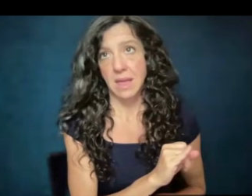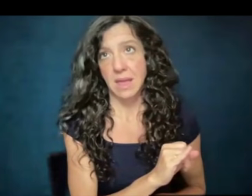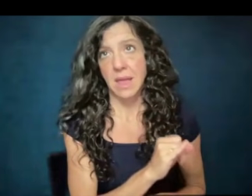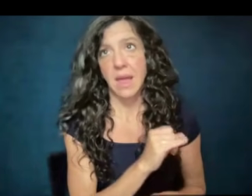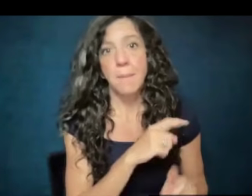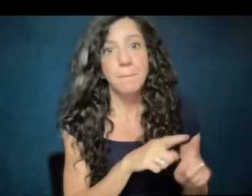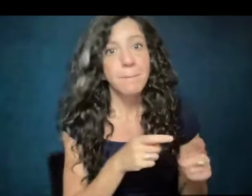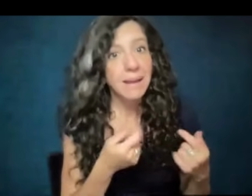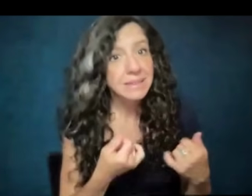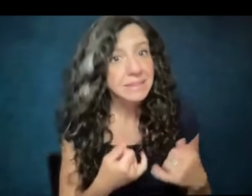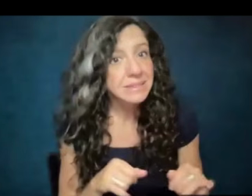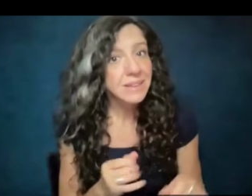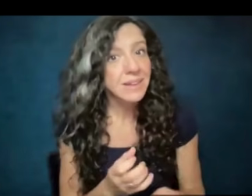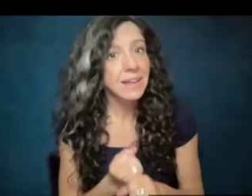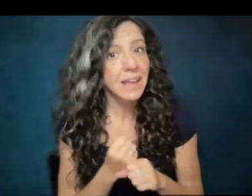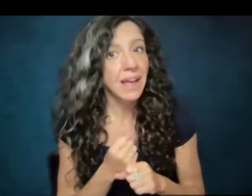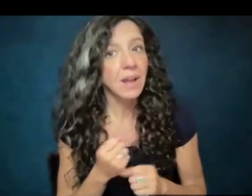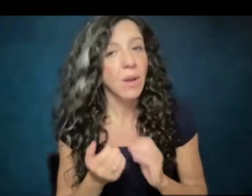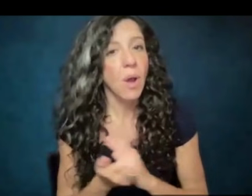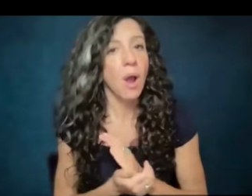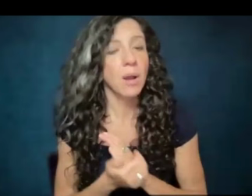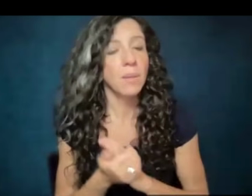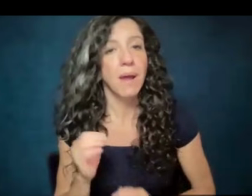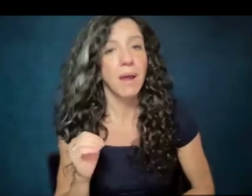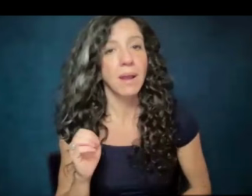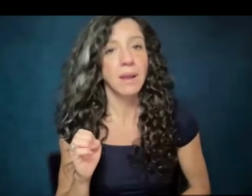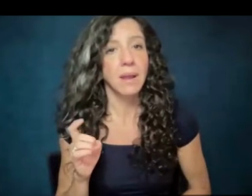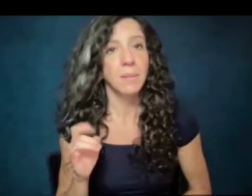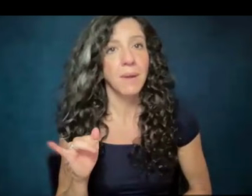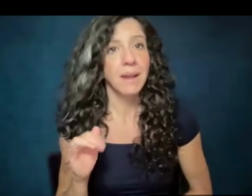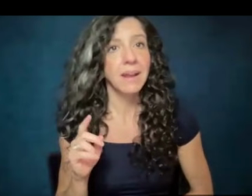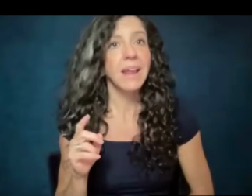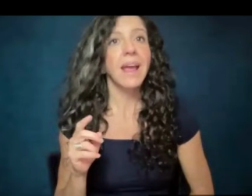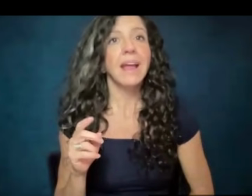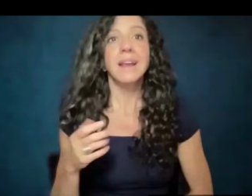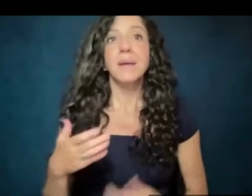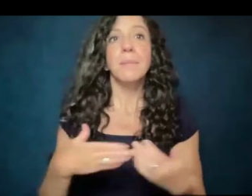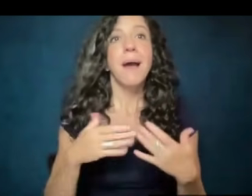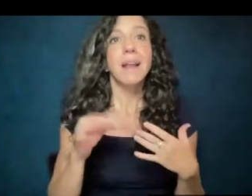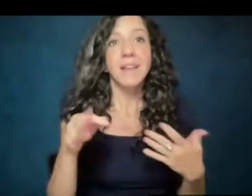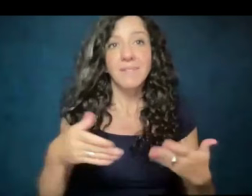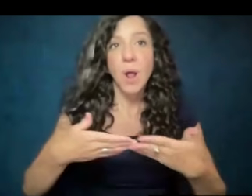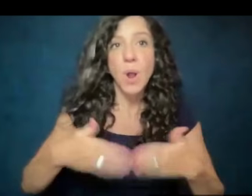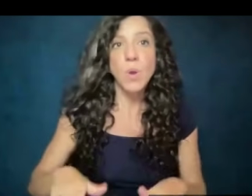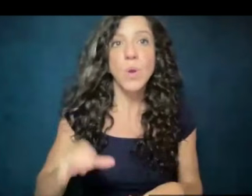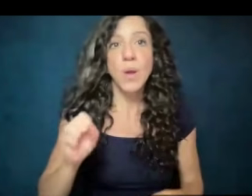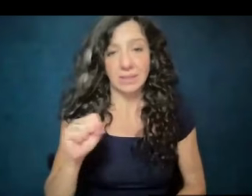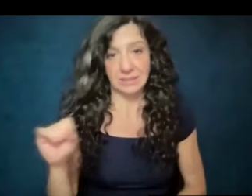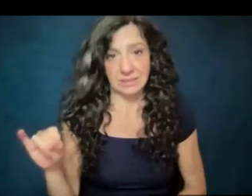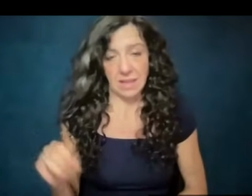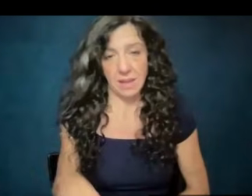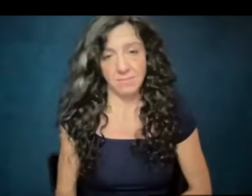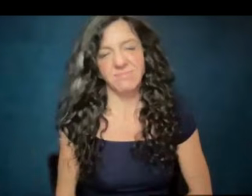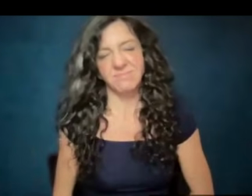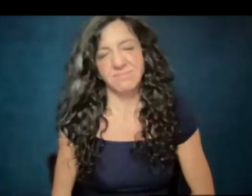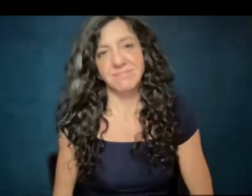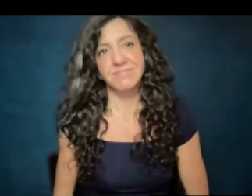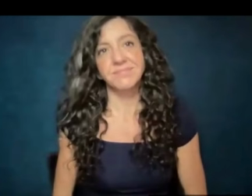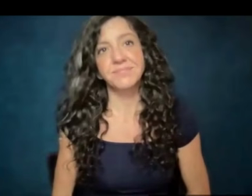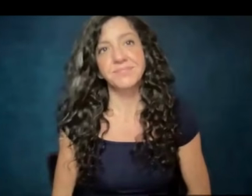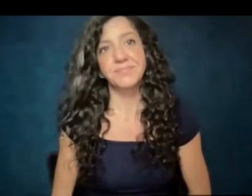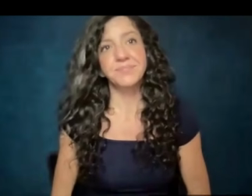to qualify for automatic Medicaid, even if they lose their SSI. So let me give you an example of someone